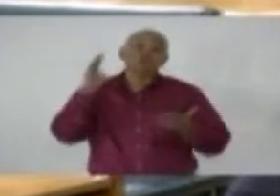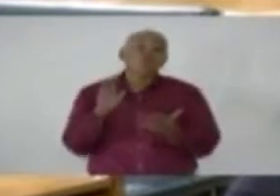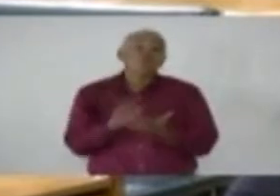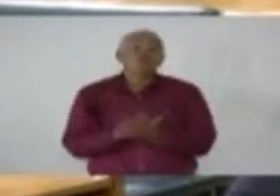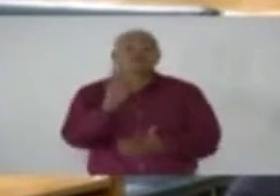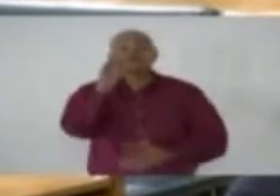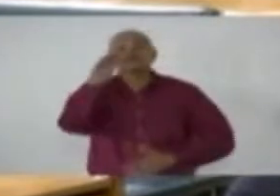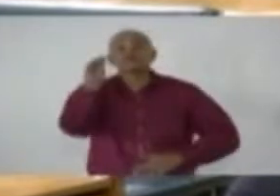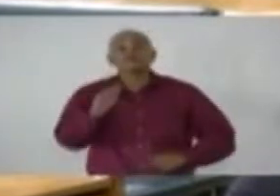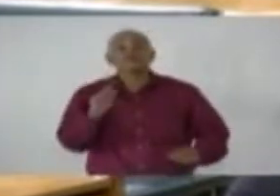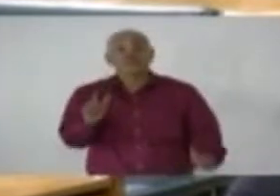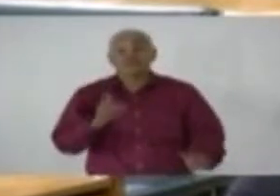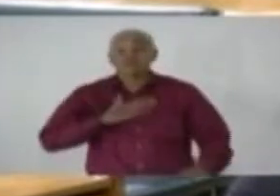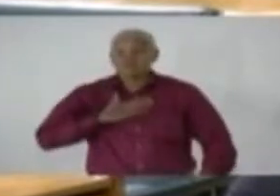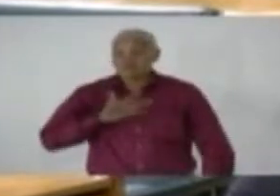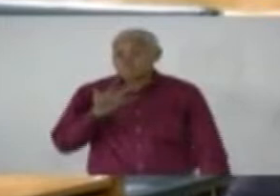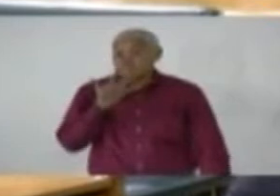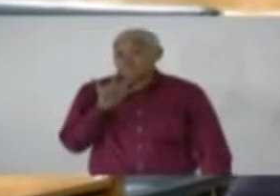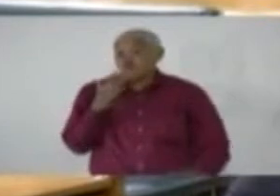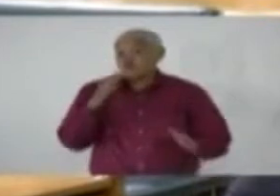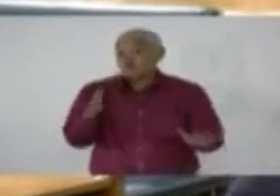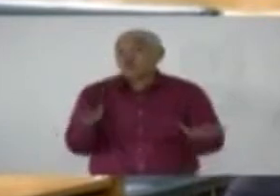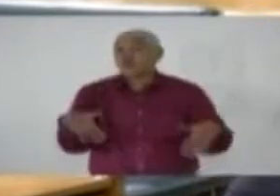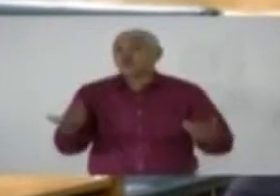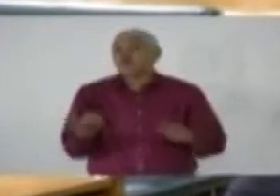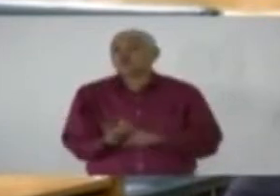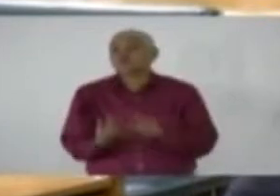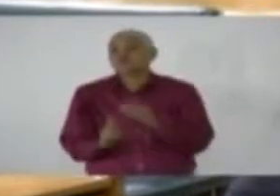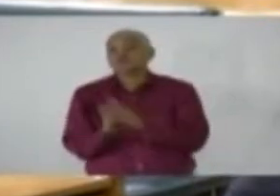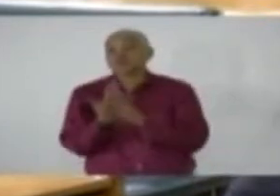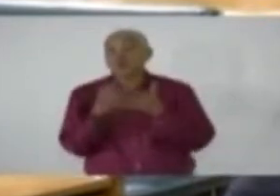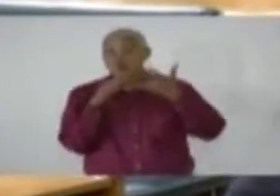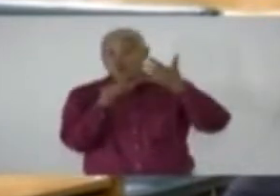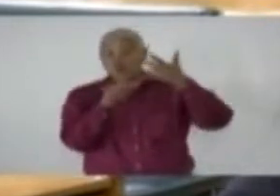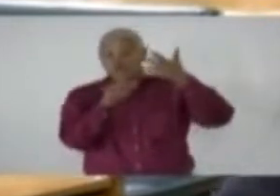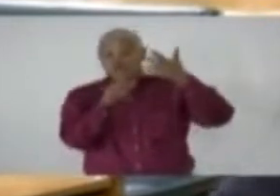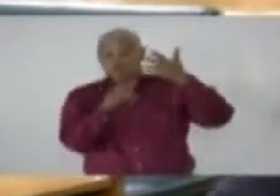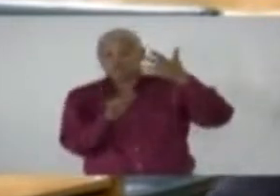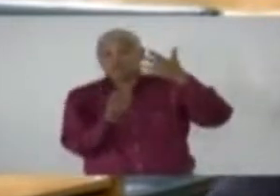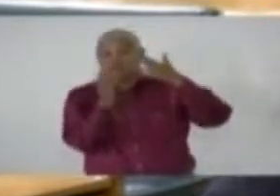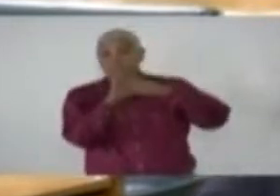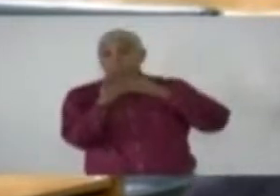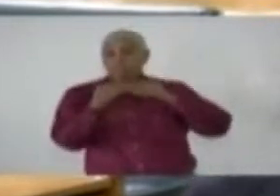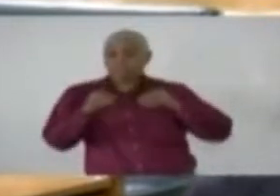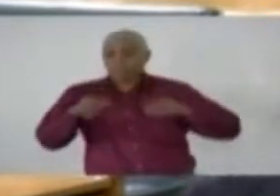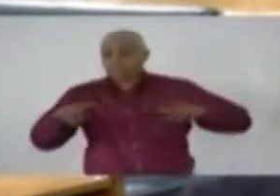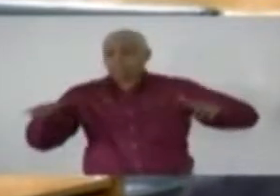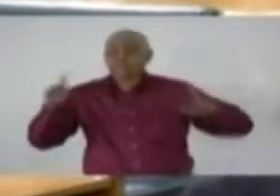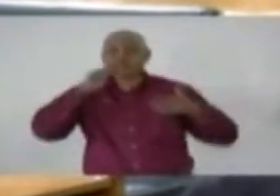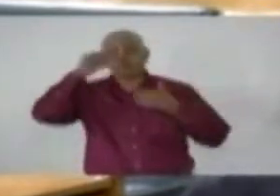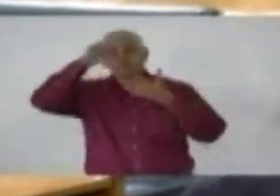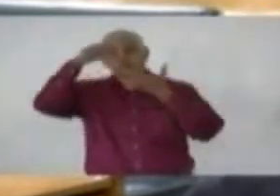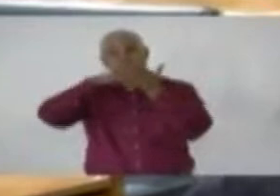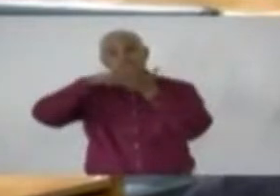60%. My preferred way is to grow GDP so that the debt reduces.